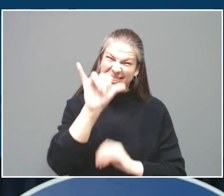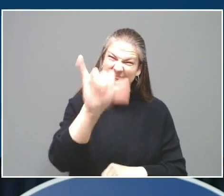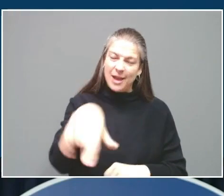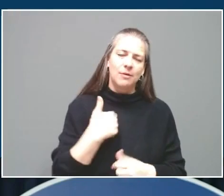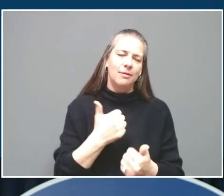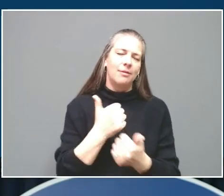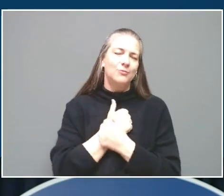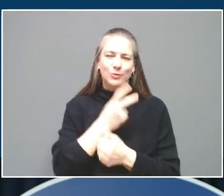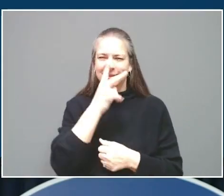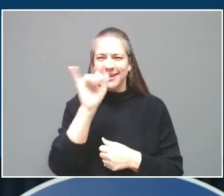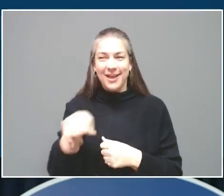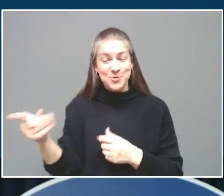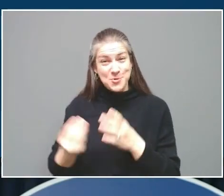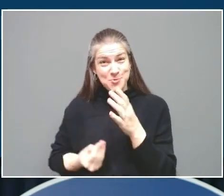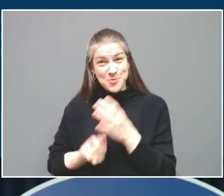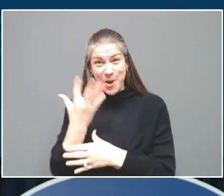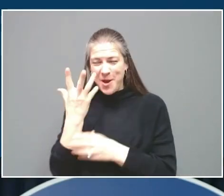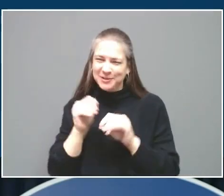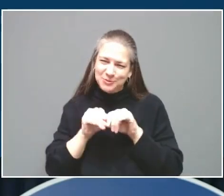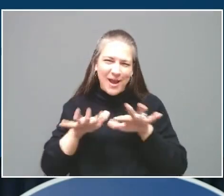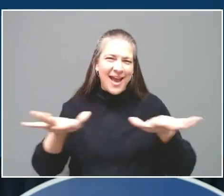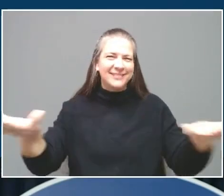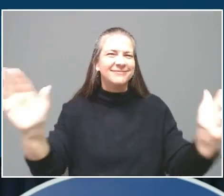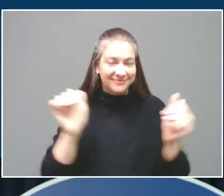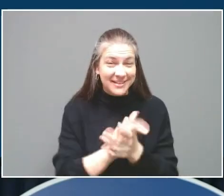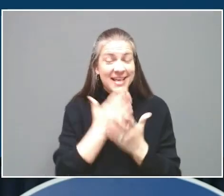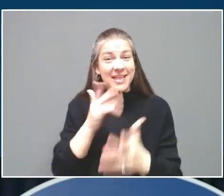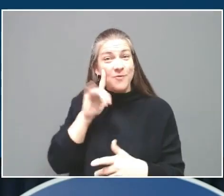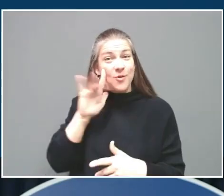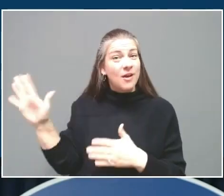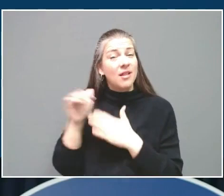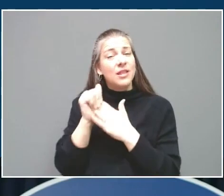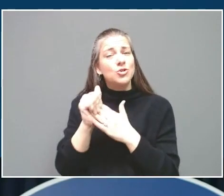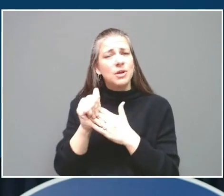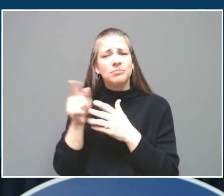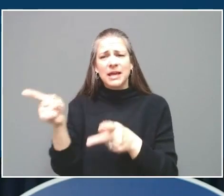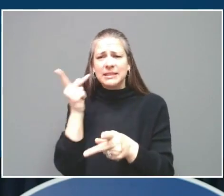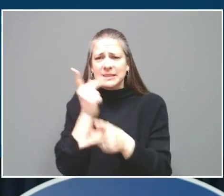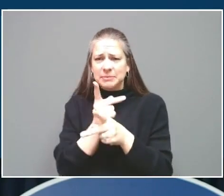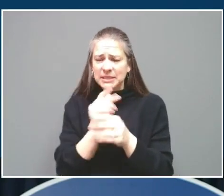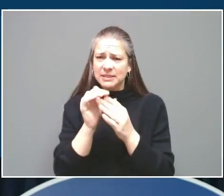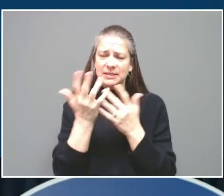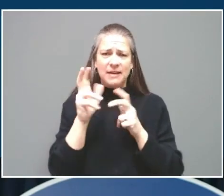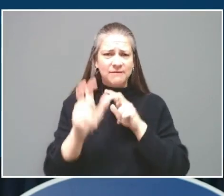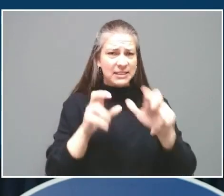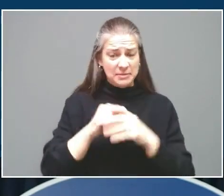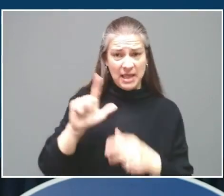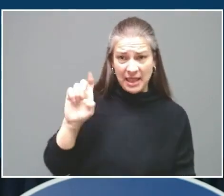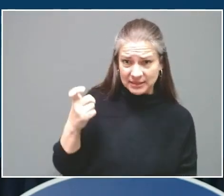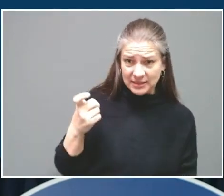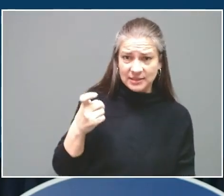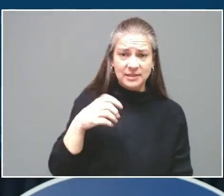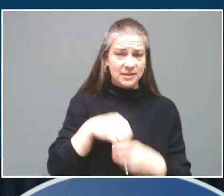that grows and one that spreads. I want to thank Neogen's leadership for continuing to invest in the Lexington community, in Mount Sterling, and